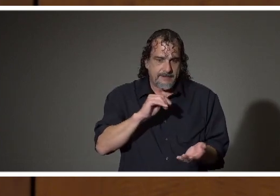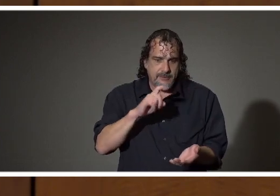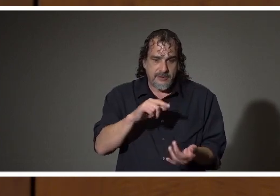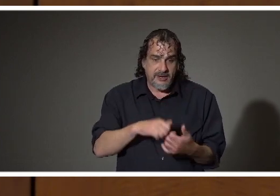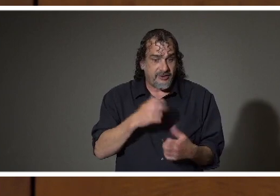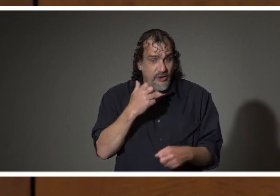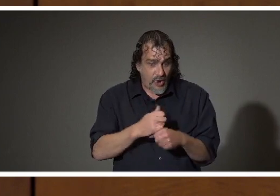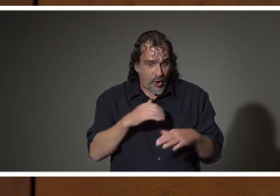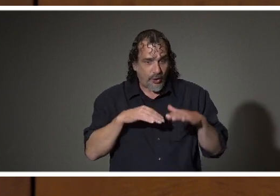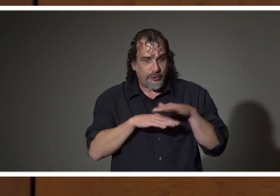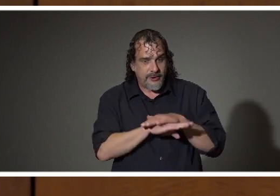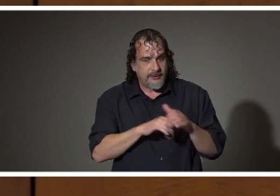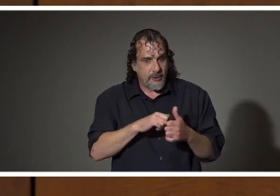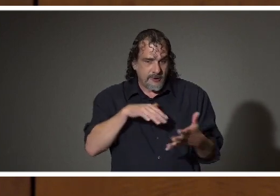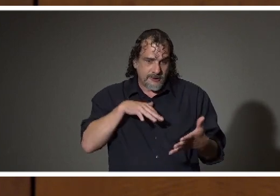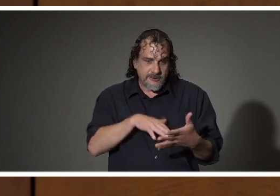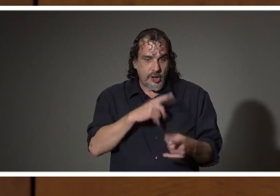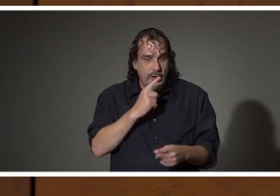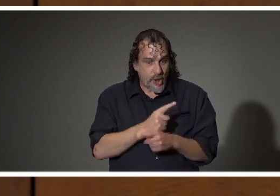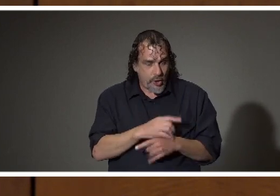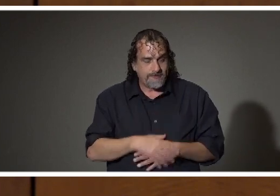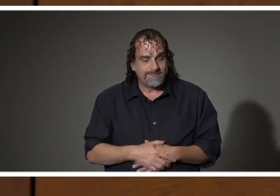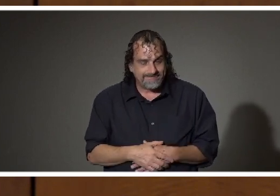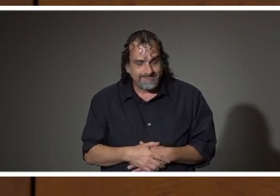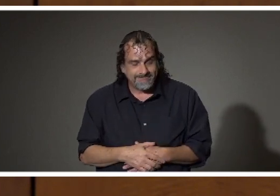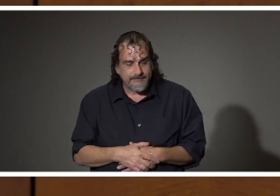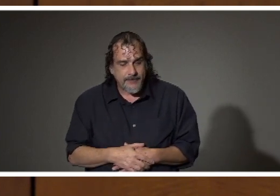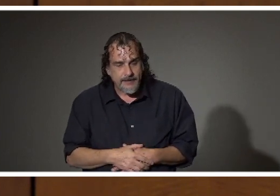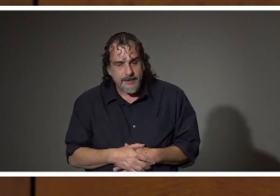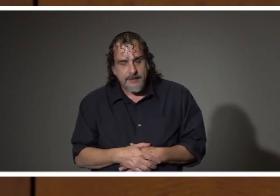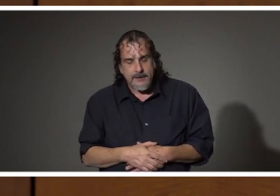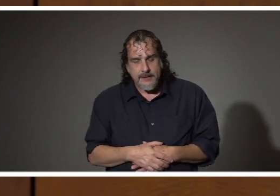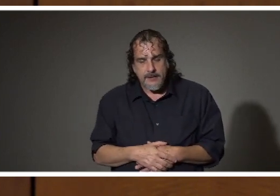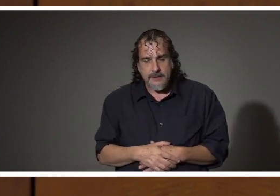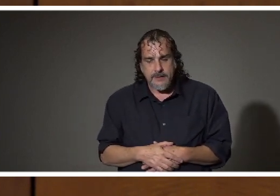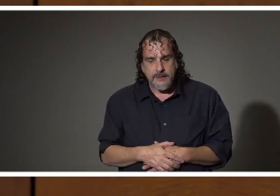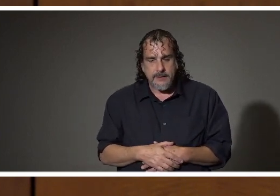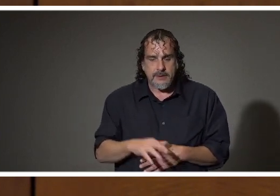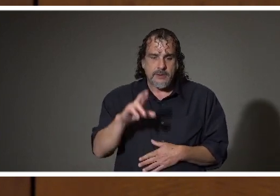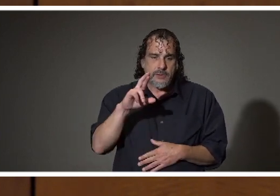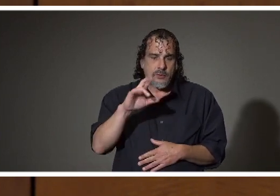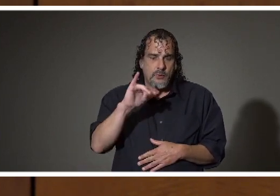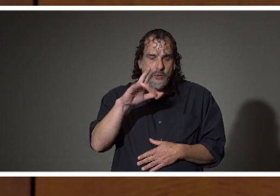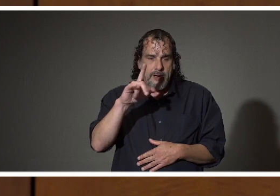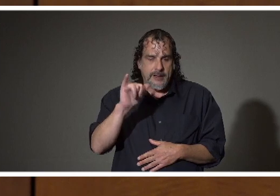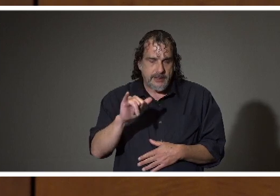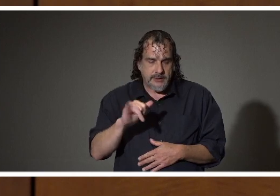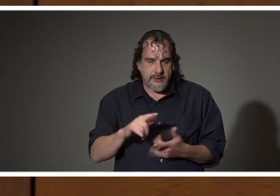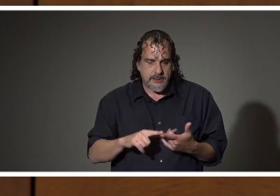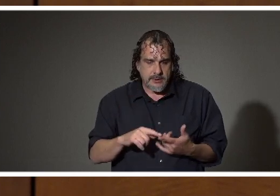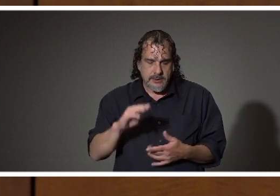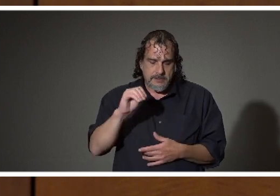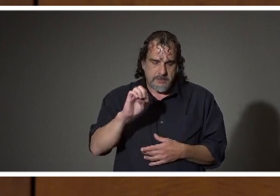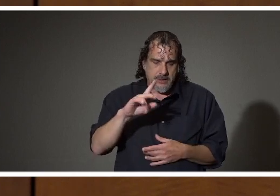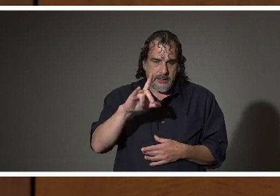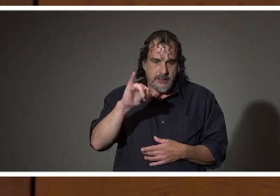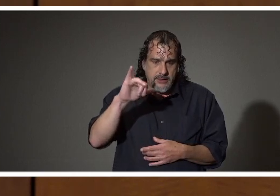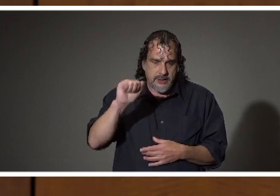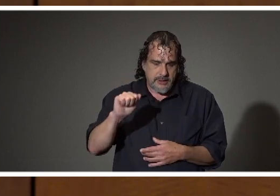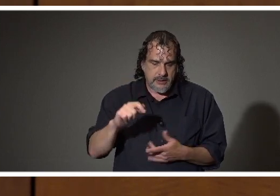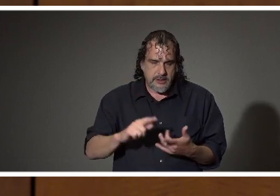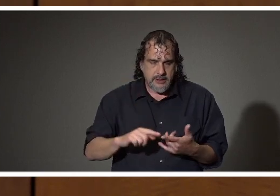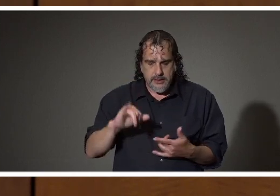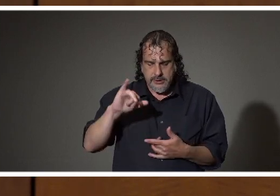get into, so make sure you study hard, Carly Ray. Philip Dell in Meridian, Riley Bailey, Malia Holsey,